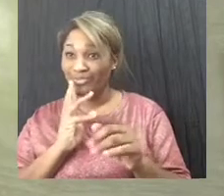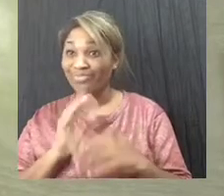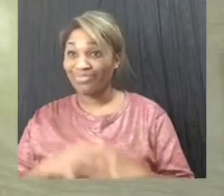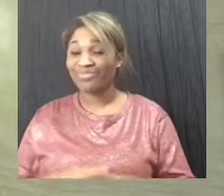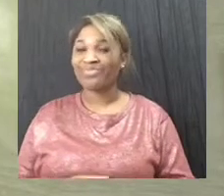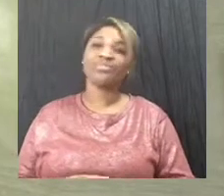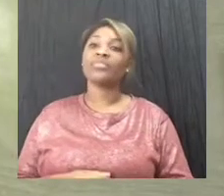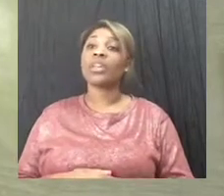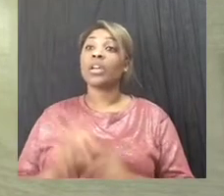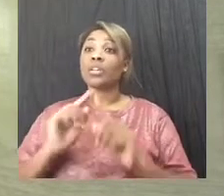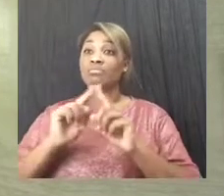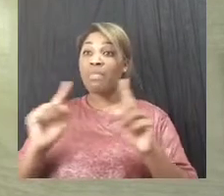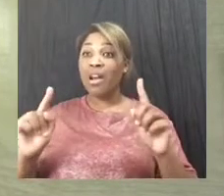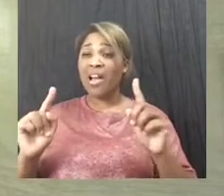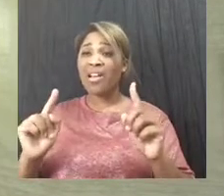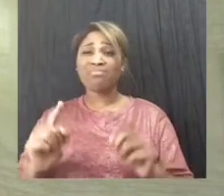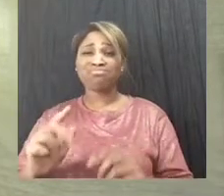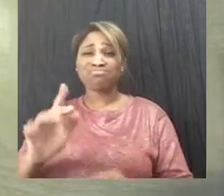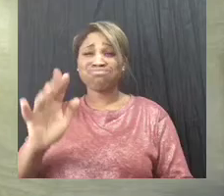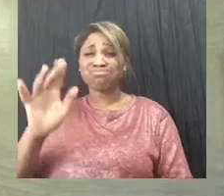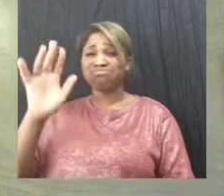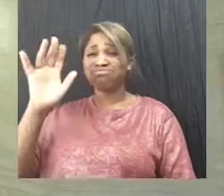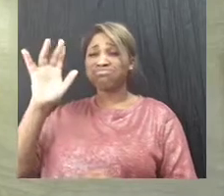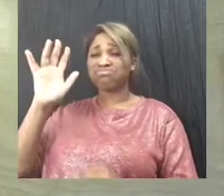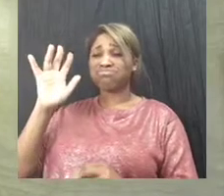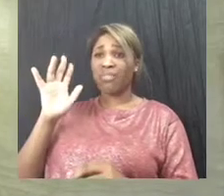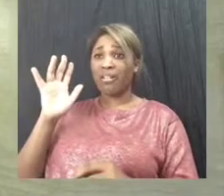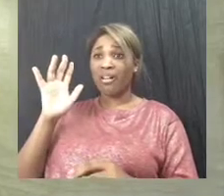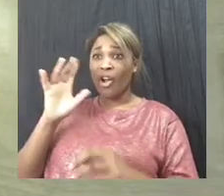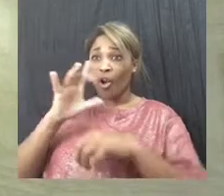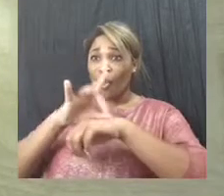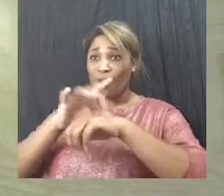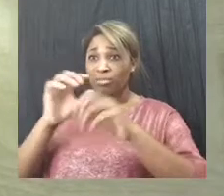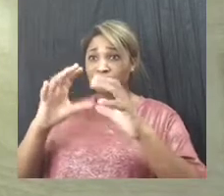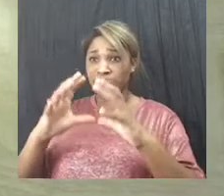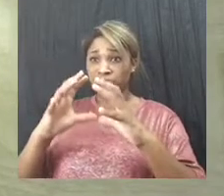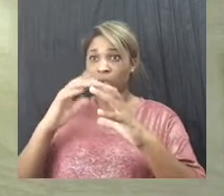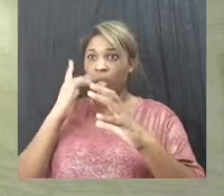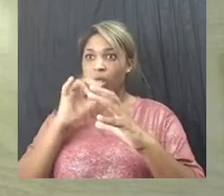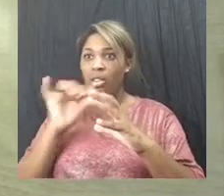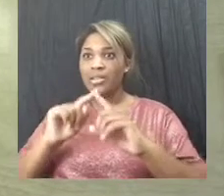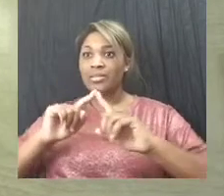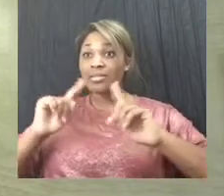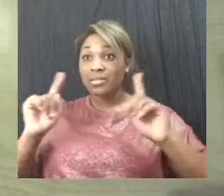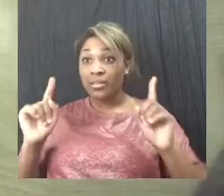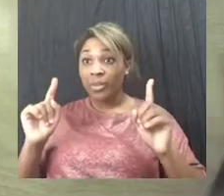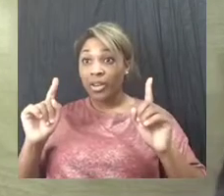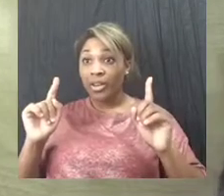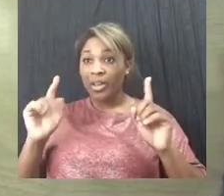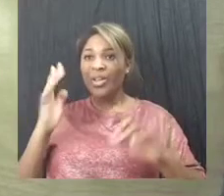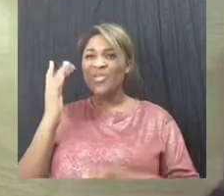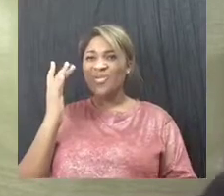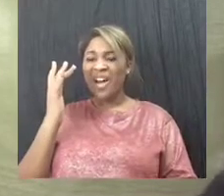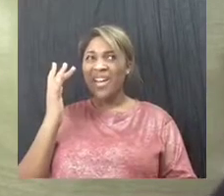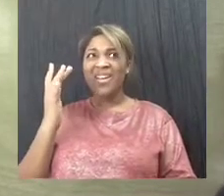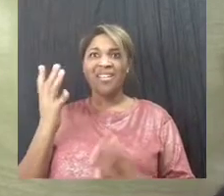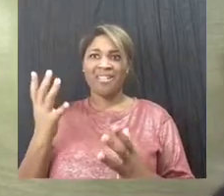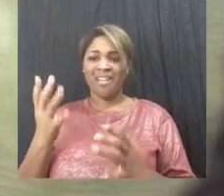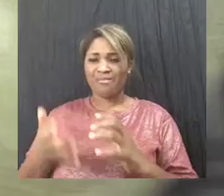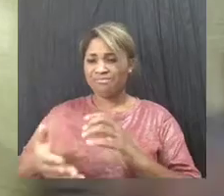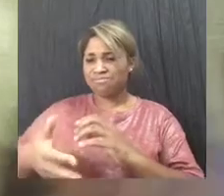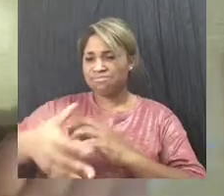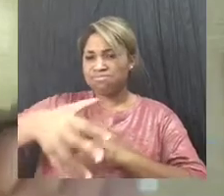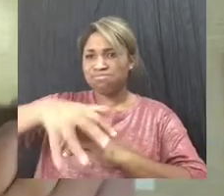But thousands of years ago, the Earth looked different because much of the Earth was covered